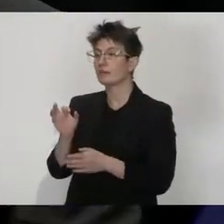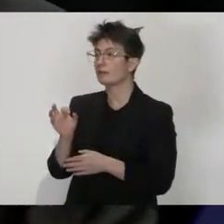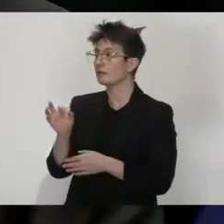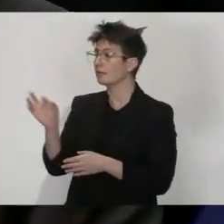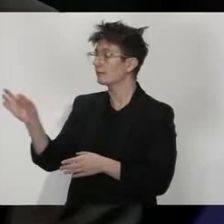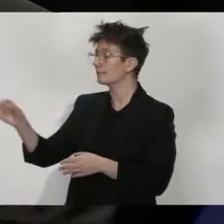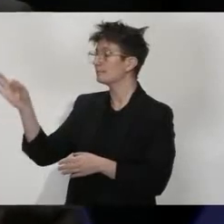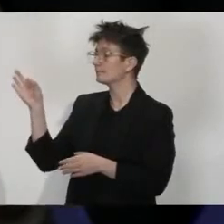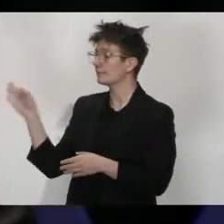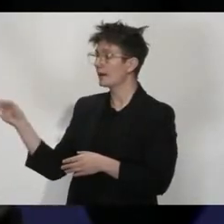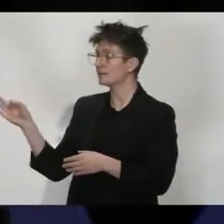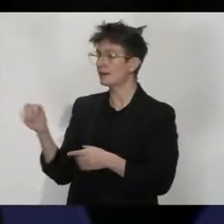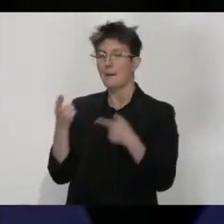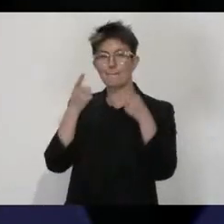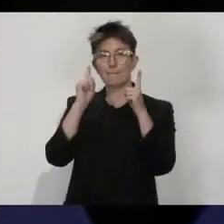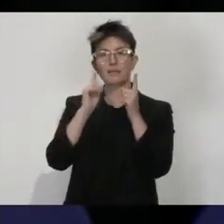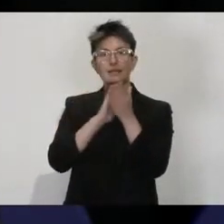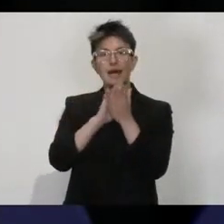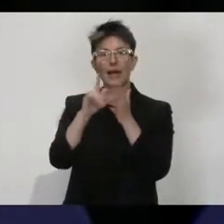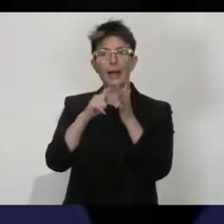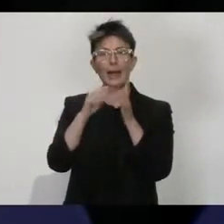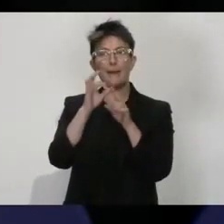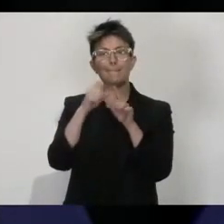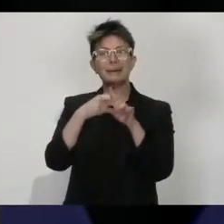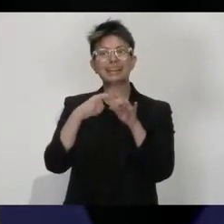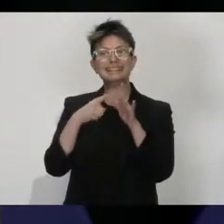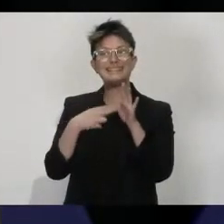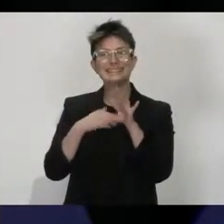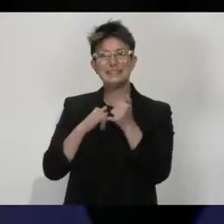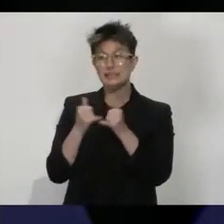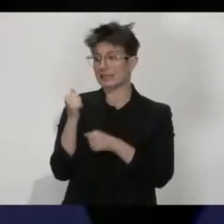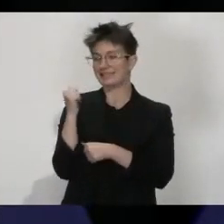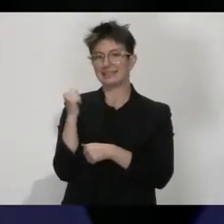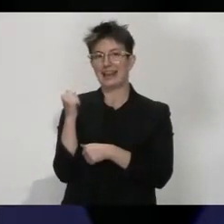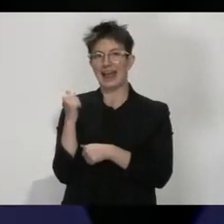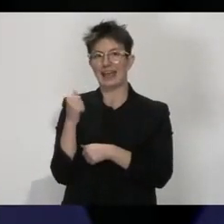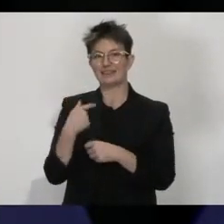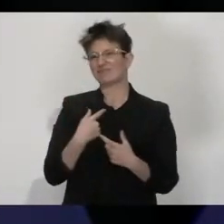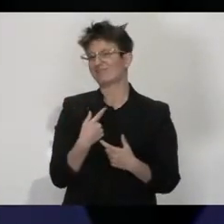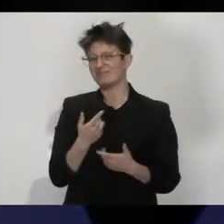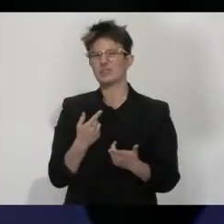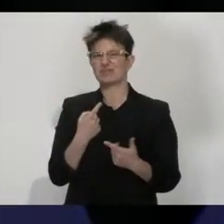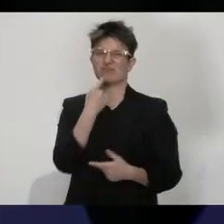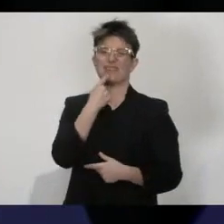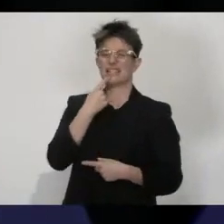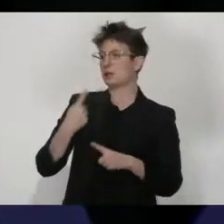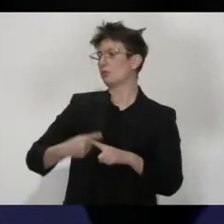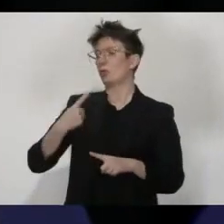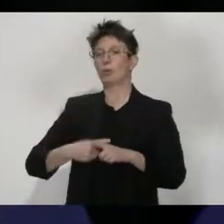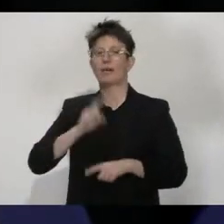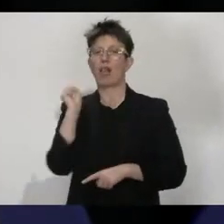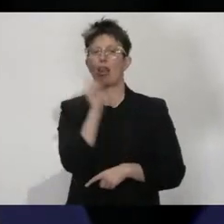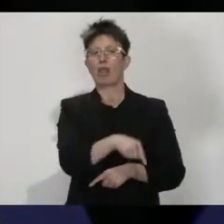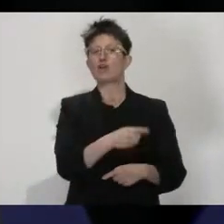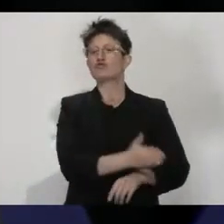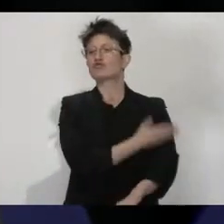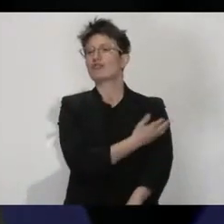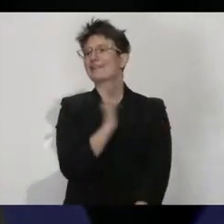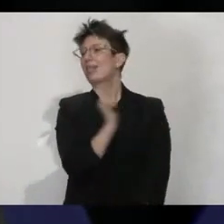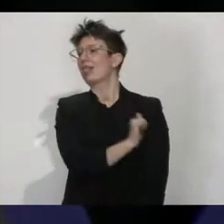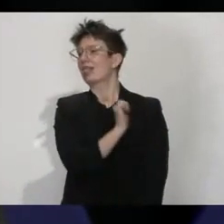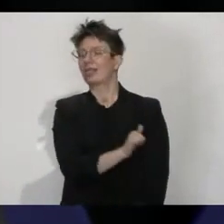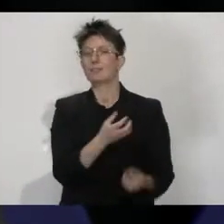Hipkins yesterday. He was happy to throw the Green Party under the bus and say that it wouldn't have been a priority for him. So why are you so supportive of it today? I'm